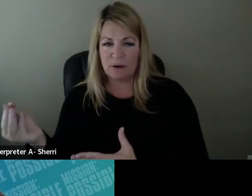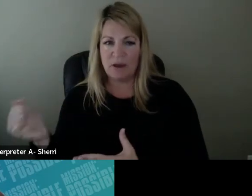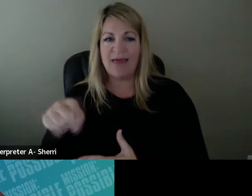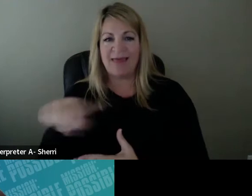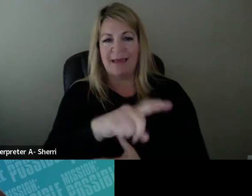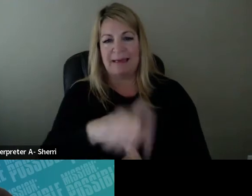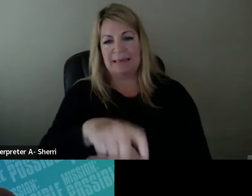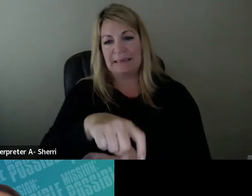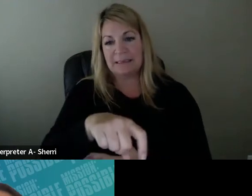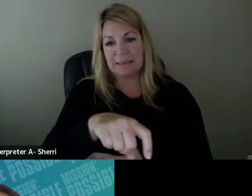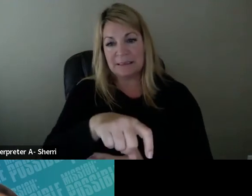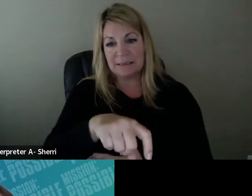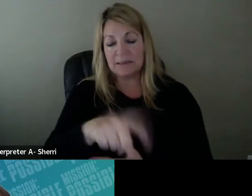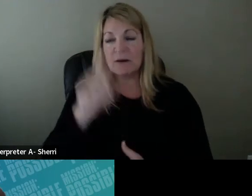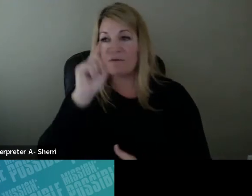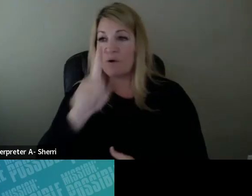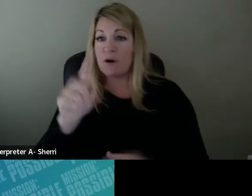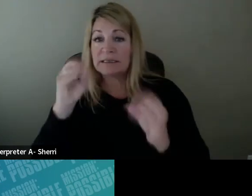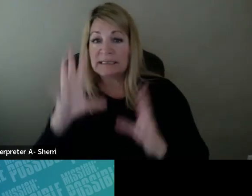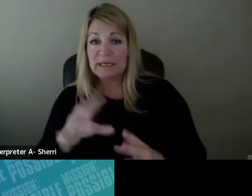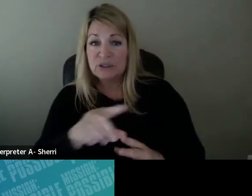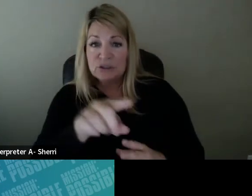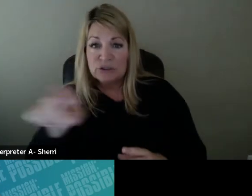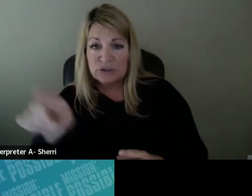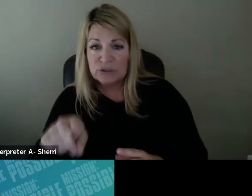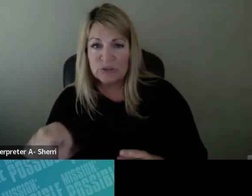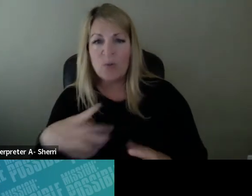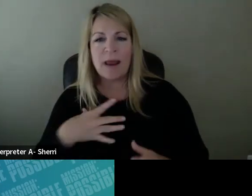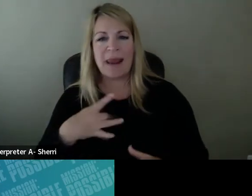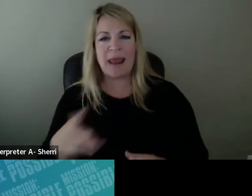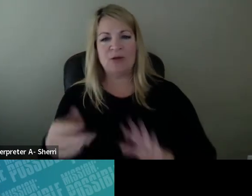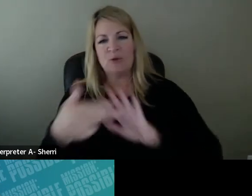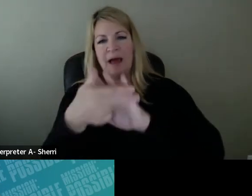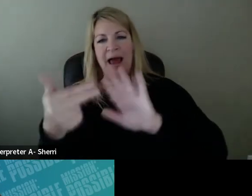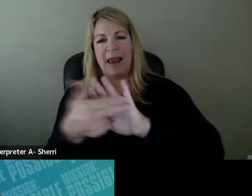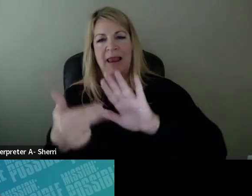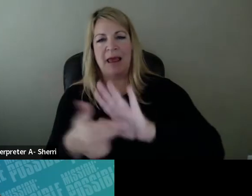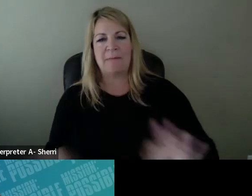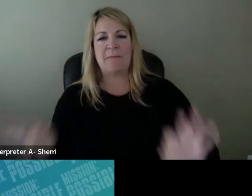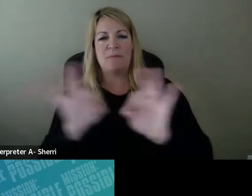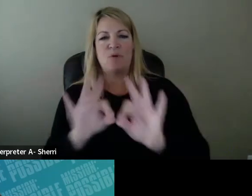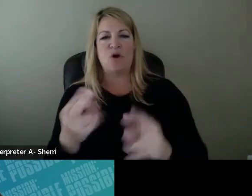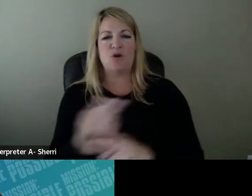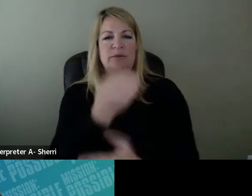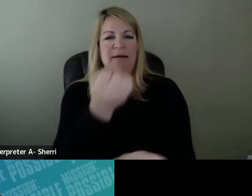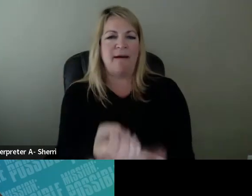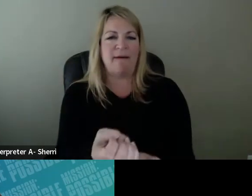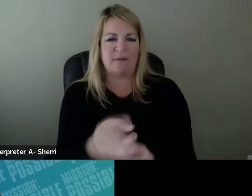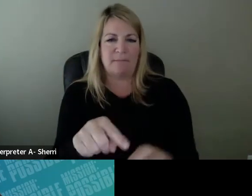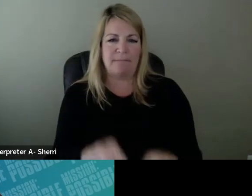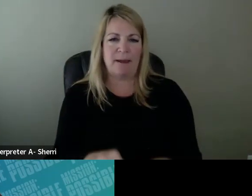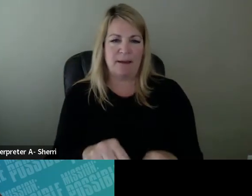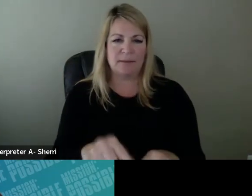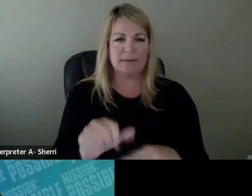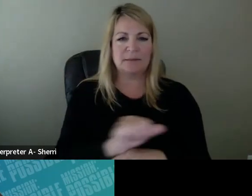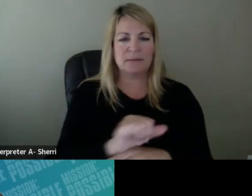need. And for our teachers out there, we would like to highlight the importance of using evidence-based practices or